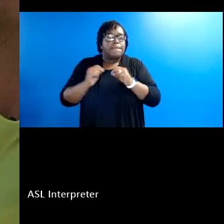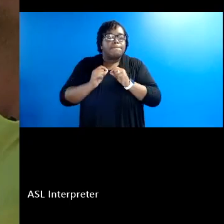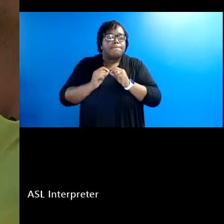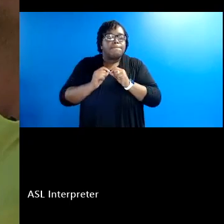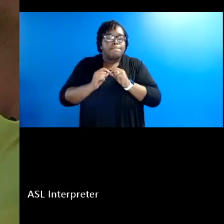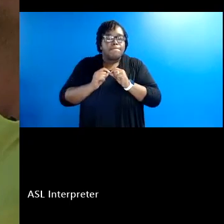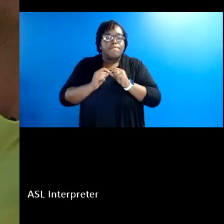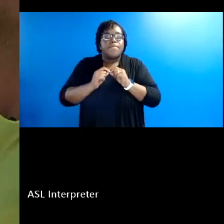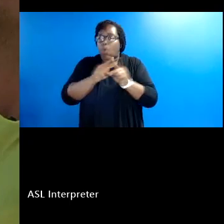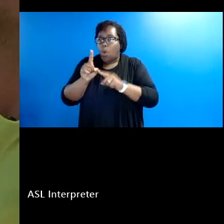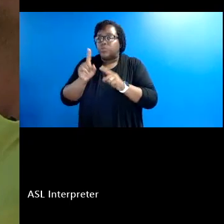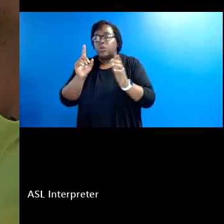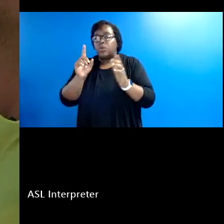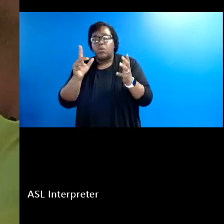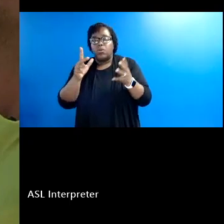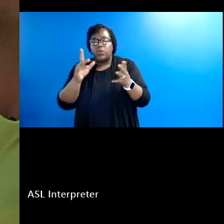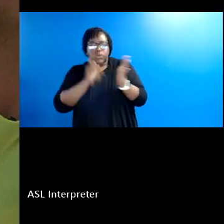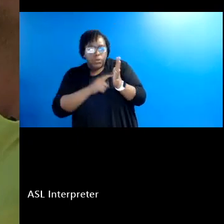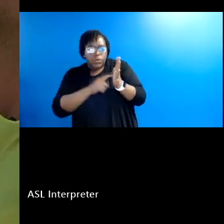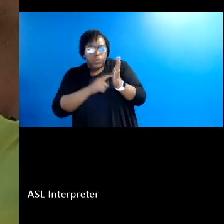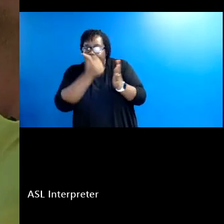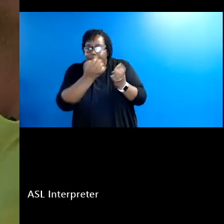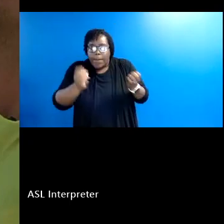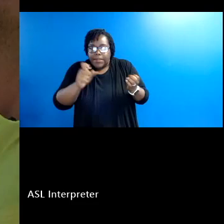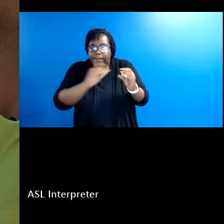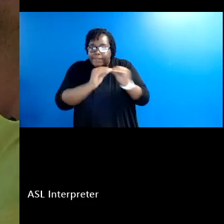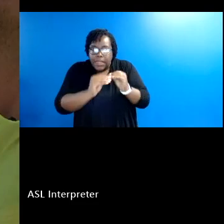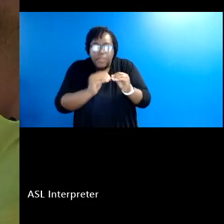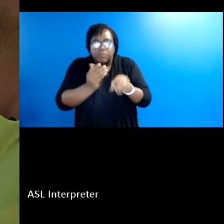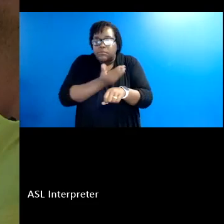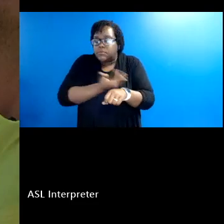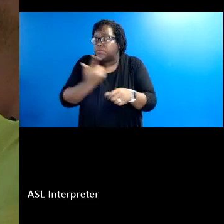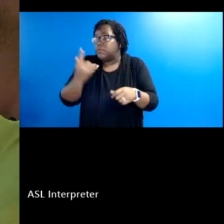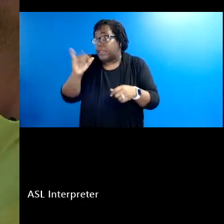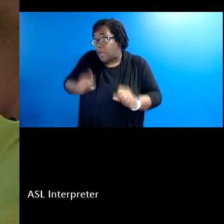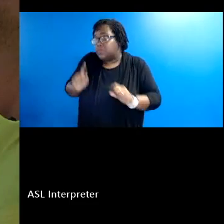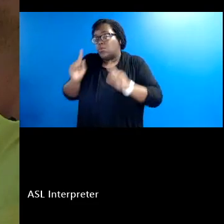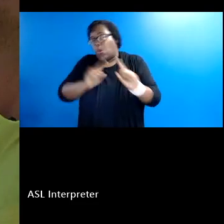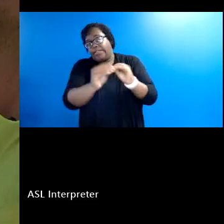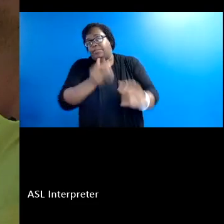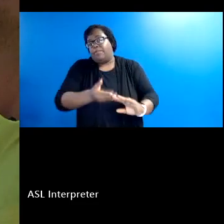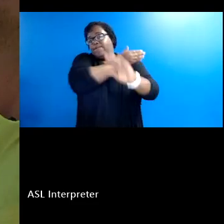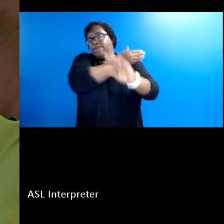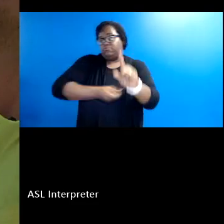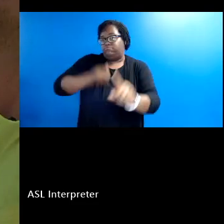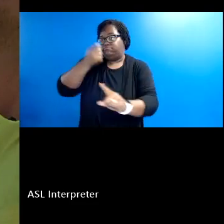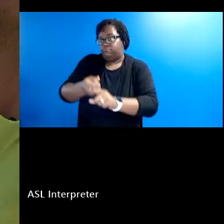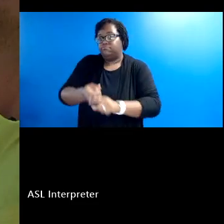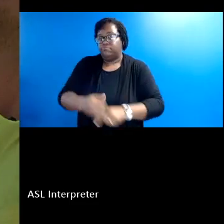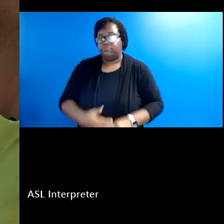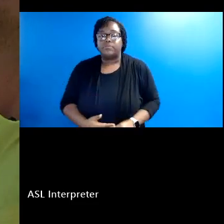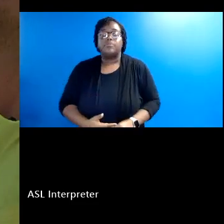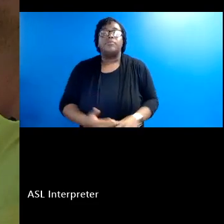identify also whether there's any equipment that needs fixing, and if we can, we get out there to fix it in advance. Then